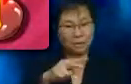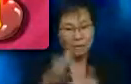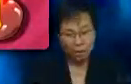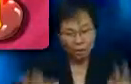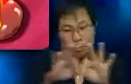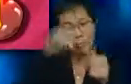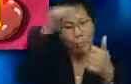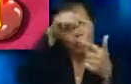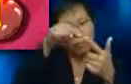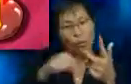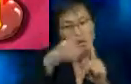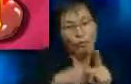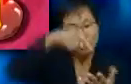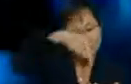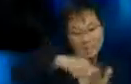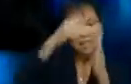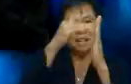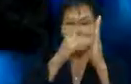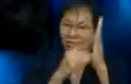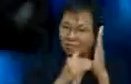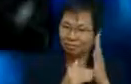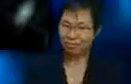points from these lessons.